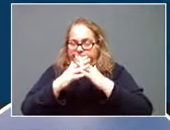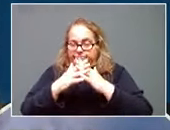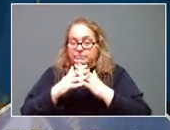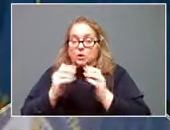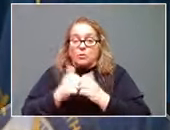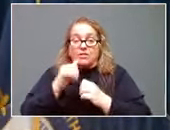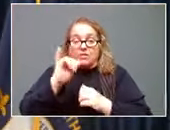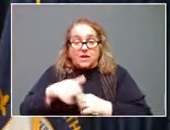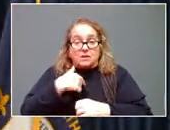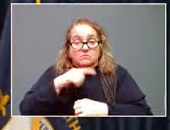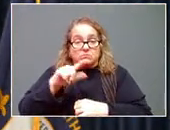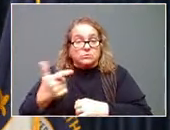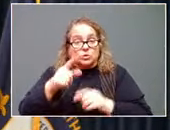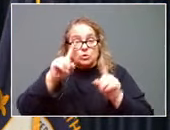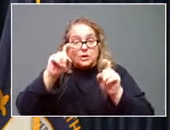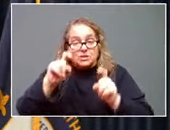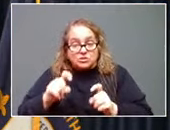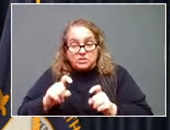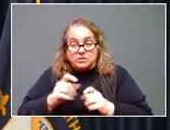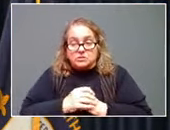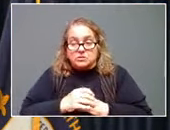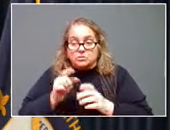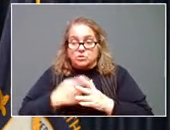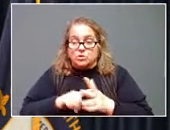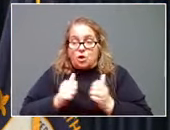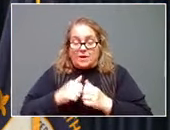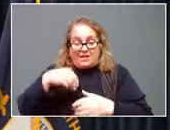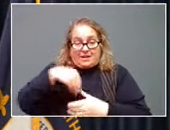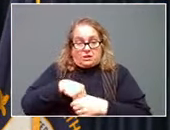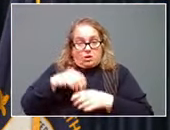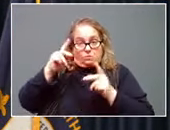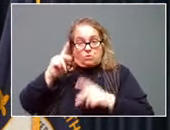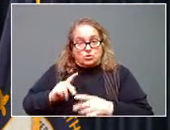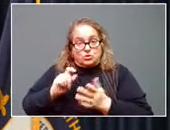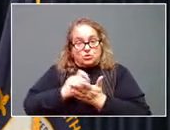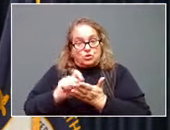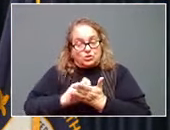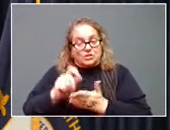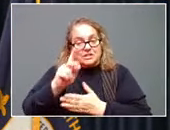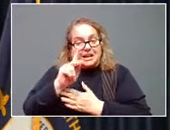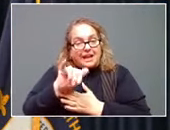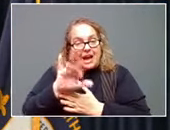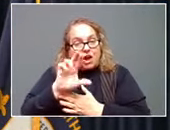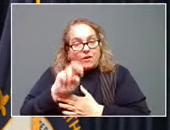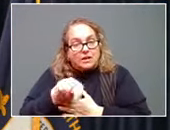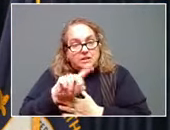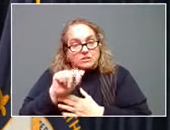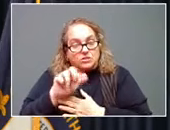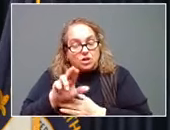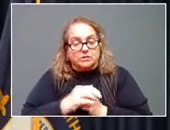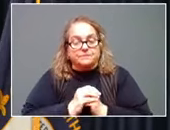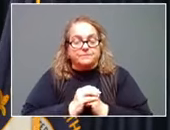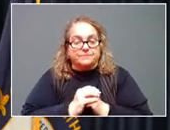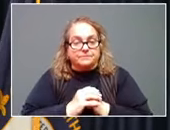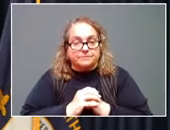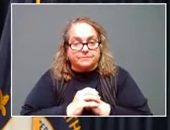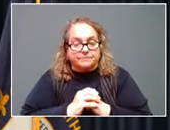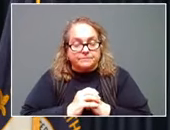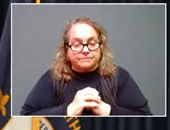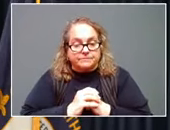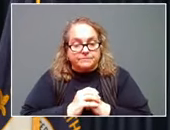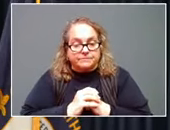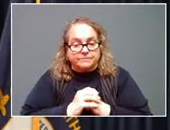to questions. We'll start with our in-person journalist and Karen Czar. Governor, with hospitalizations going down, will the National Guard